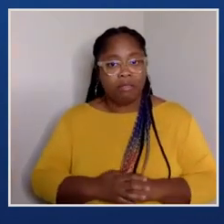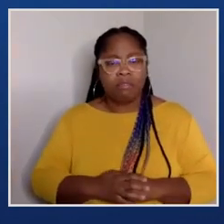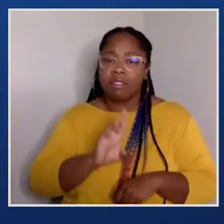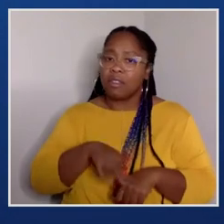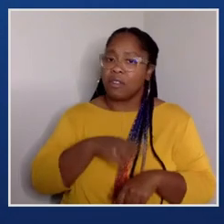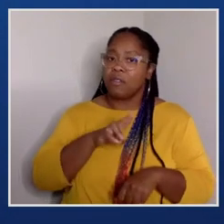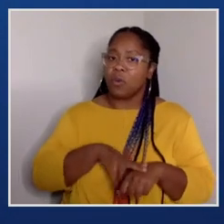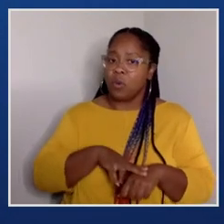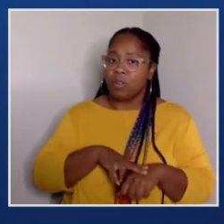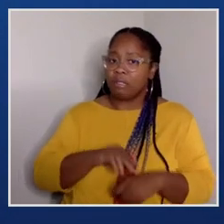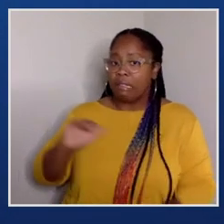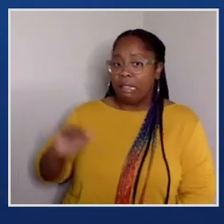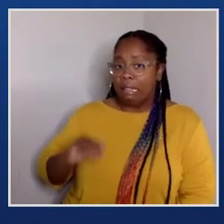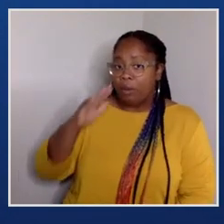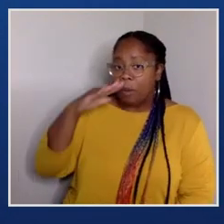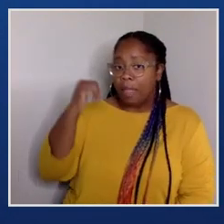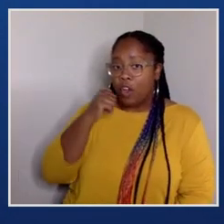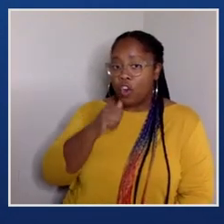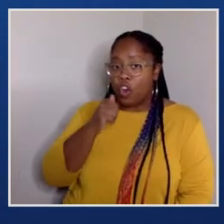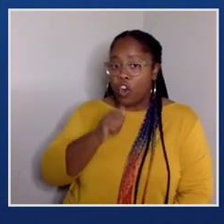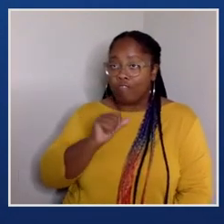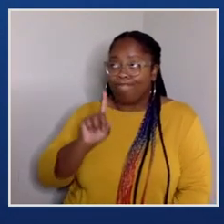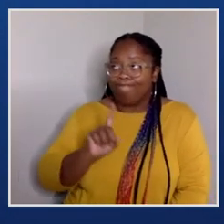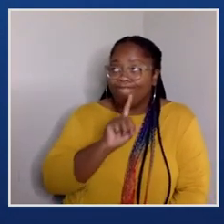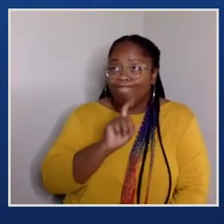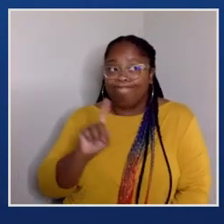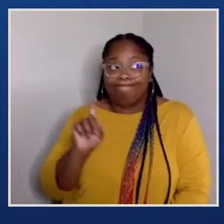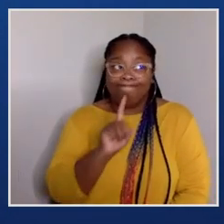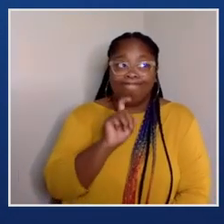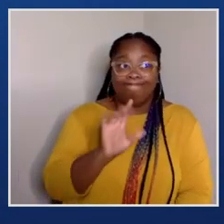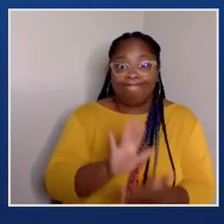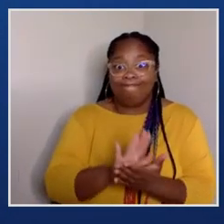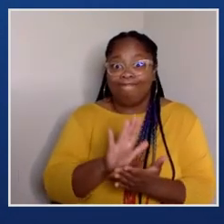a little Black girl walking to school 60 years ago.